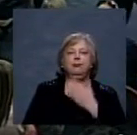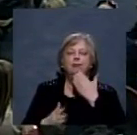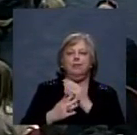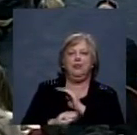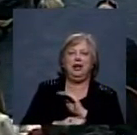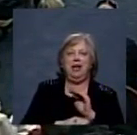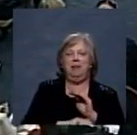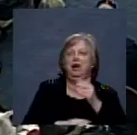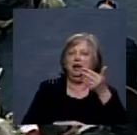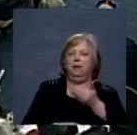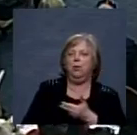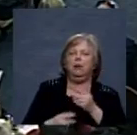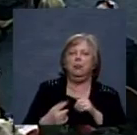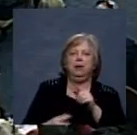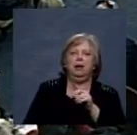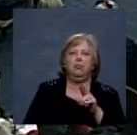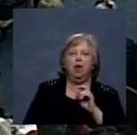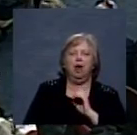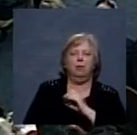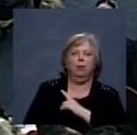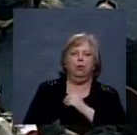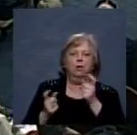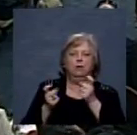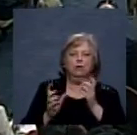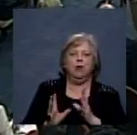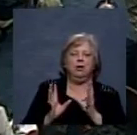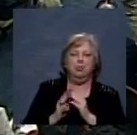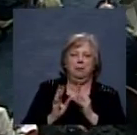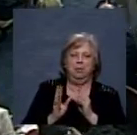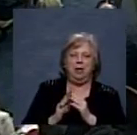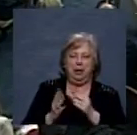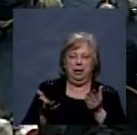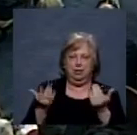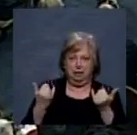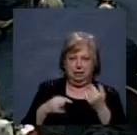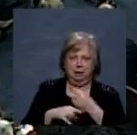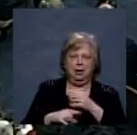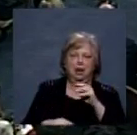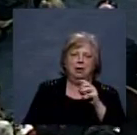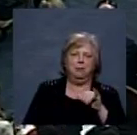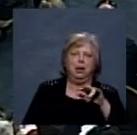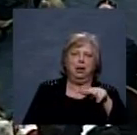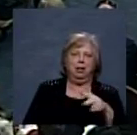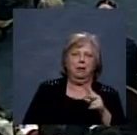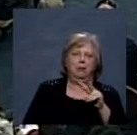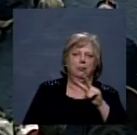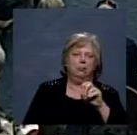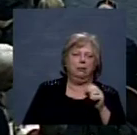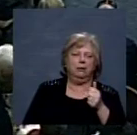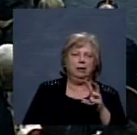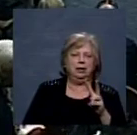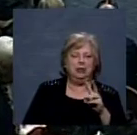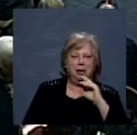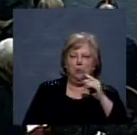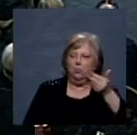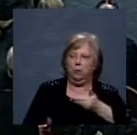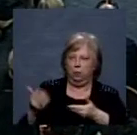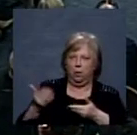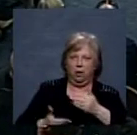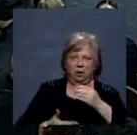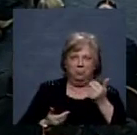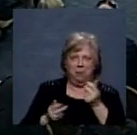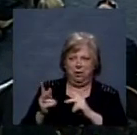Good evening, everyone. Welcome to the Little Rock Board of Directors meeting for May 3rd, 2016. I'd like to welcome everybody that's with us here in City Hall this